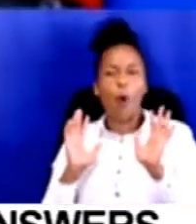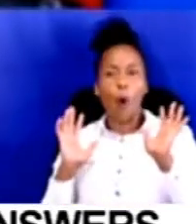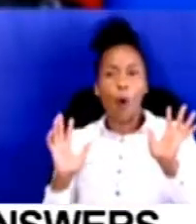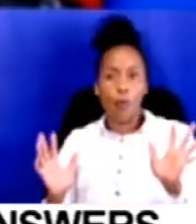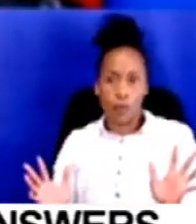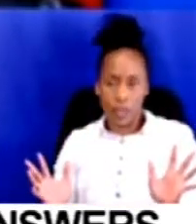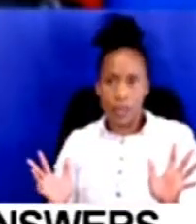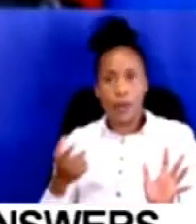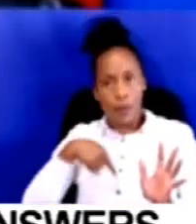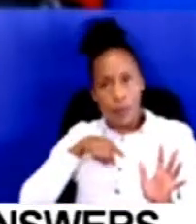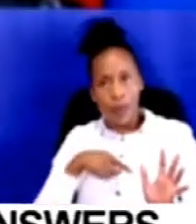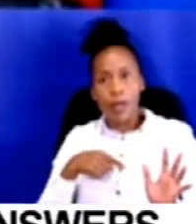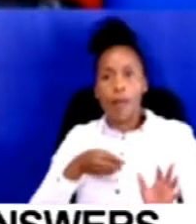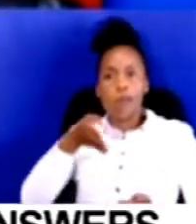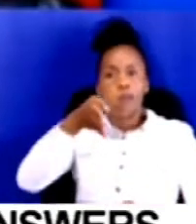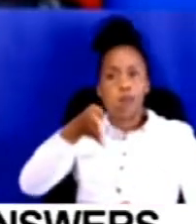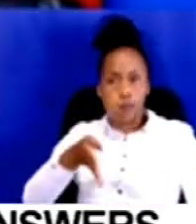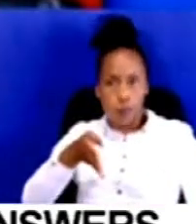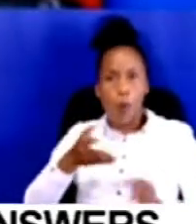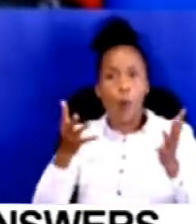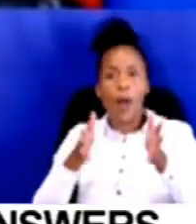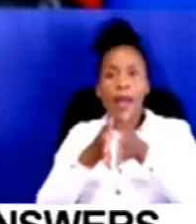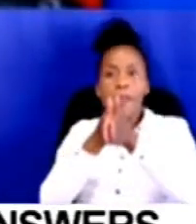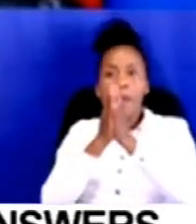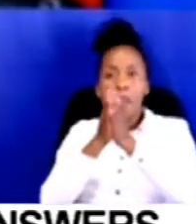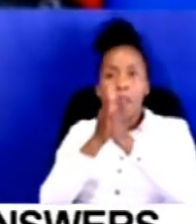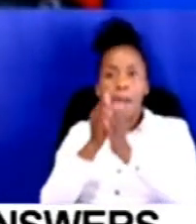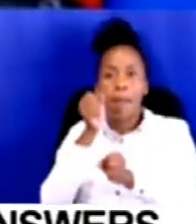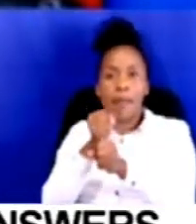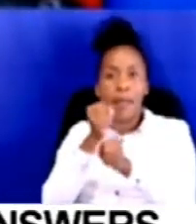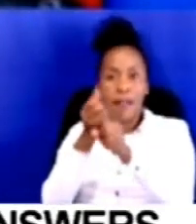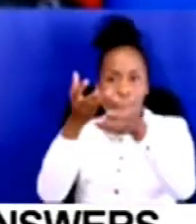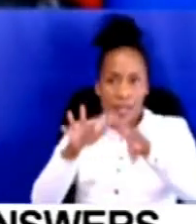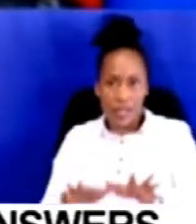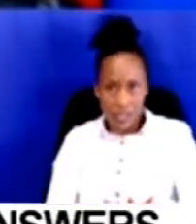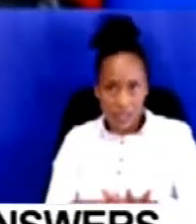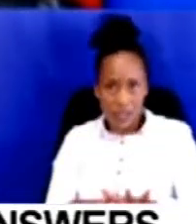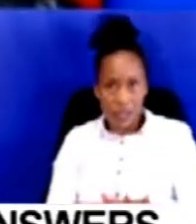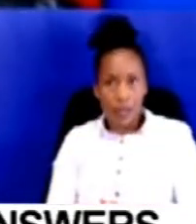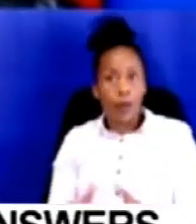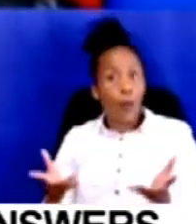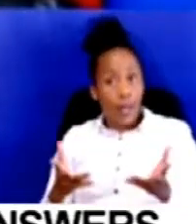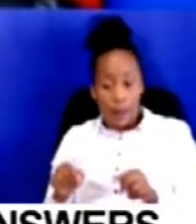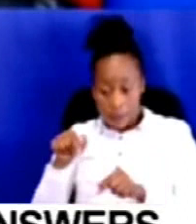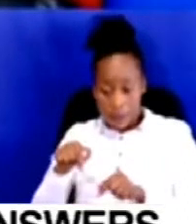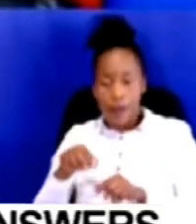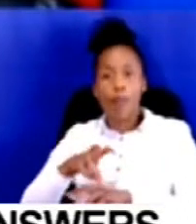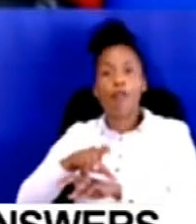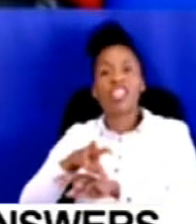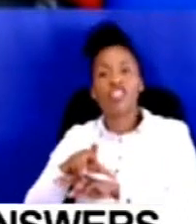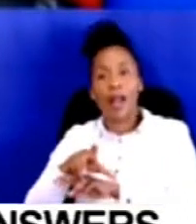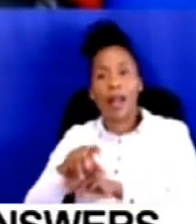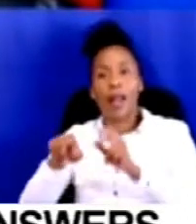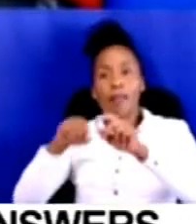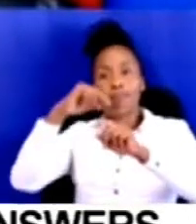in where there was a request that was made to the provincial government and to the